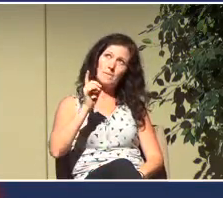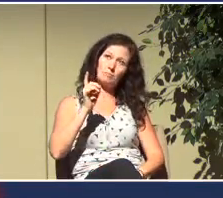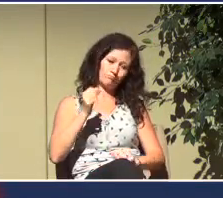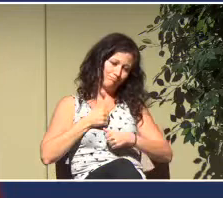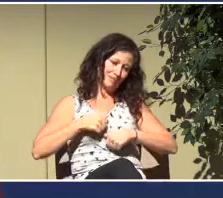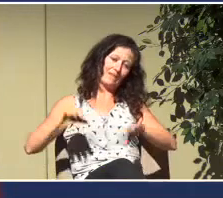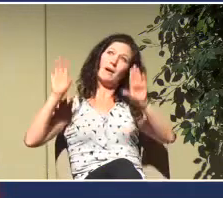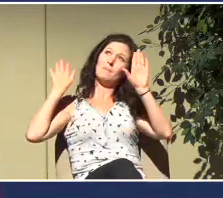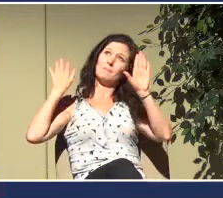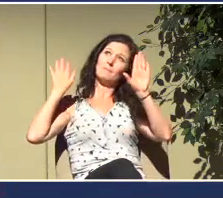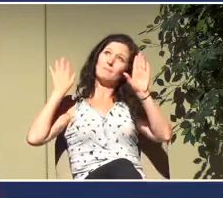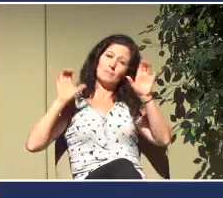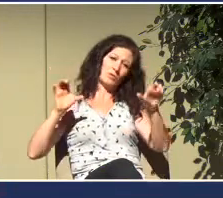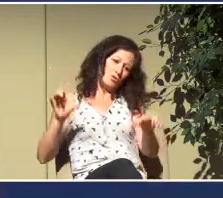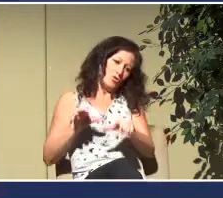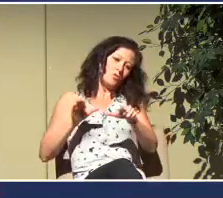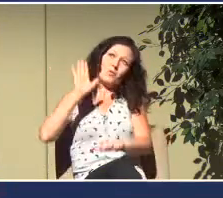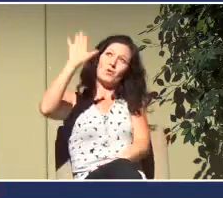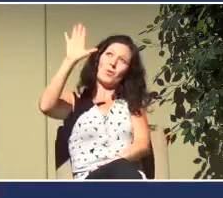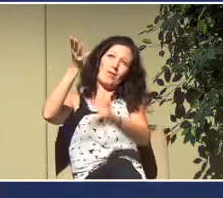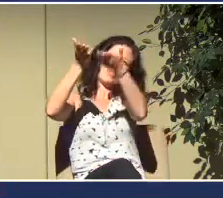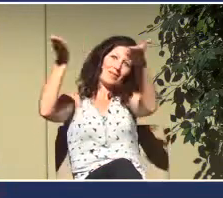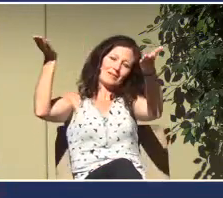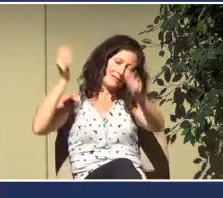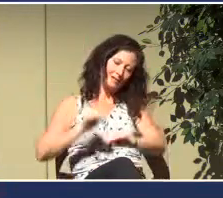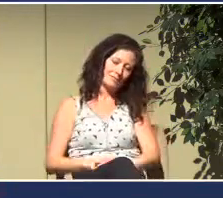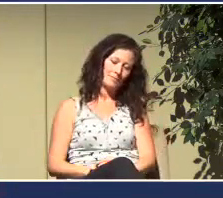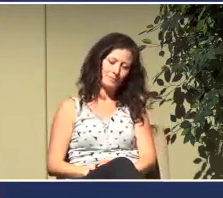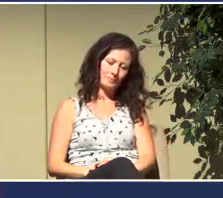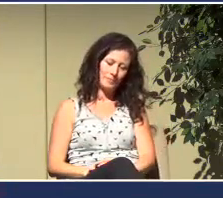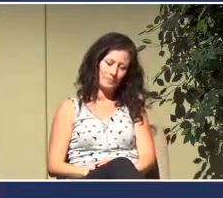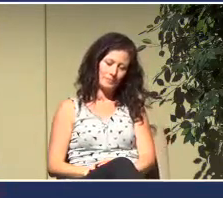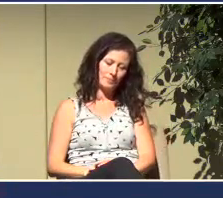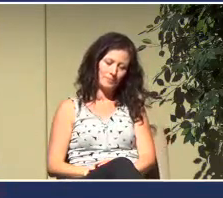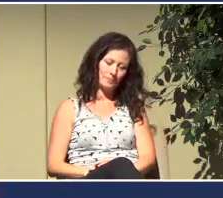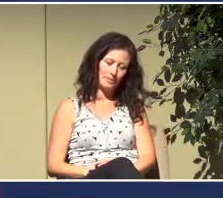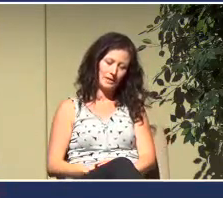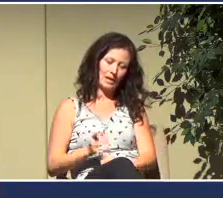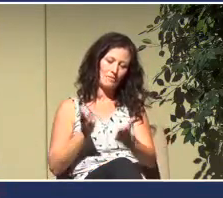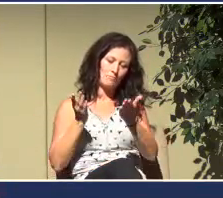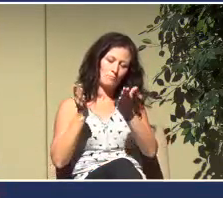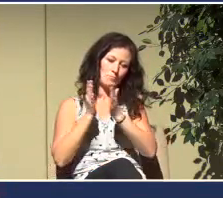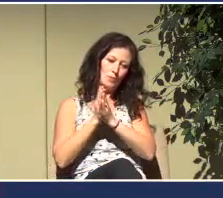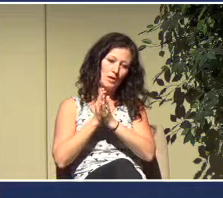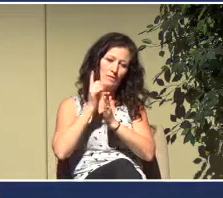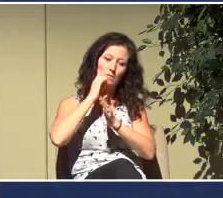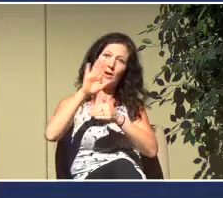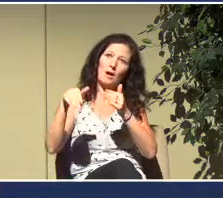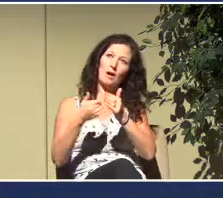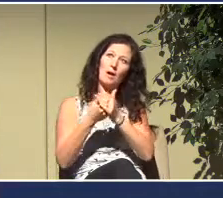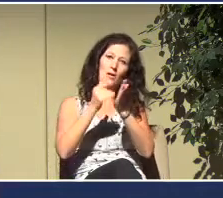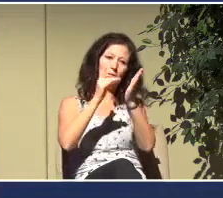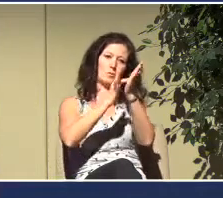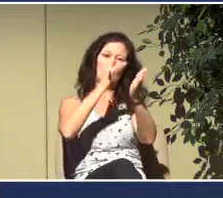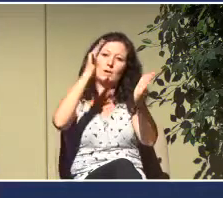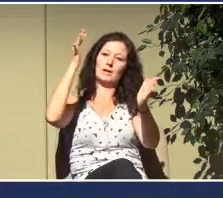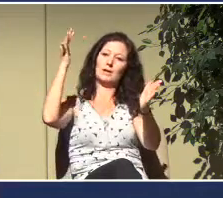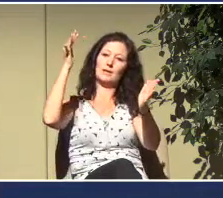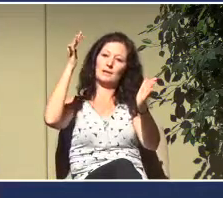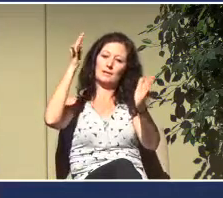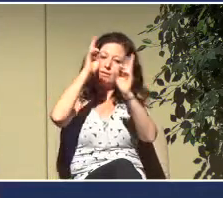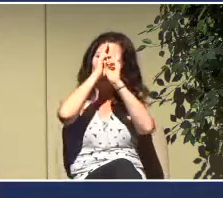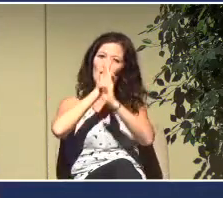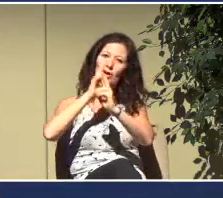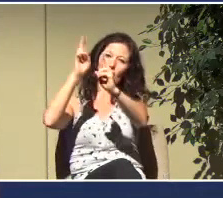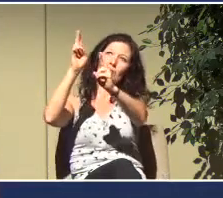Do your work in our hearts and our lives. And may you bring all glory and honor to our